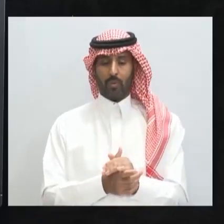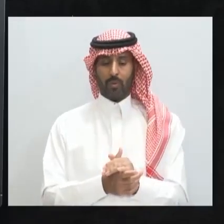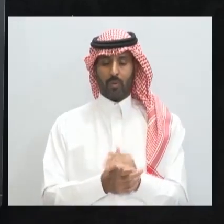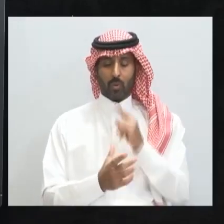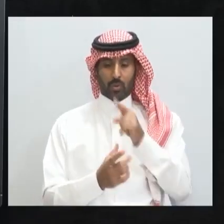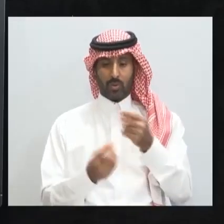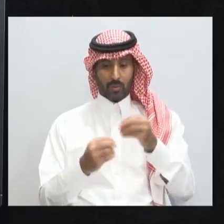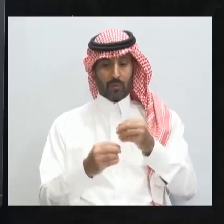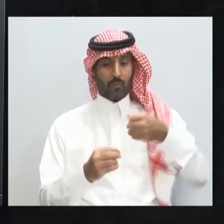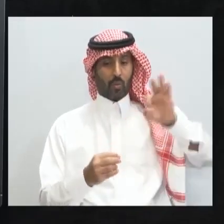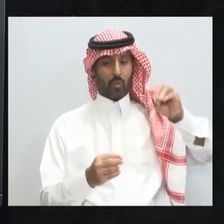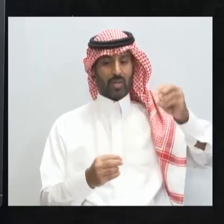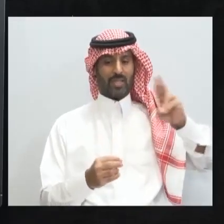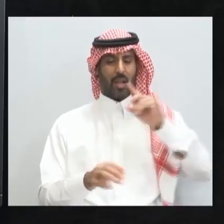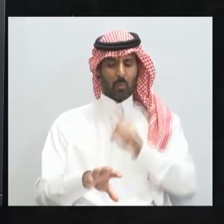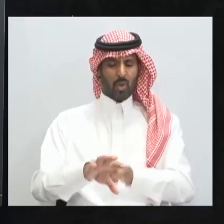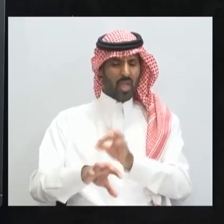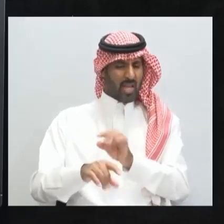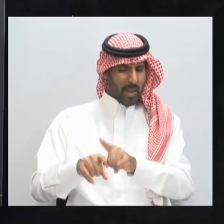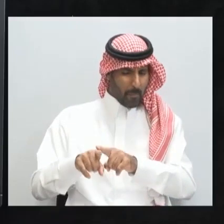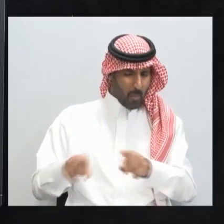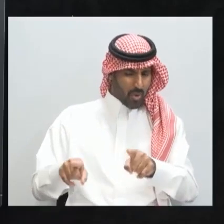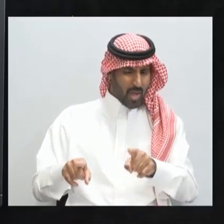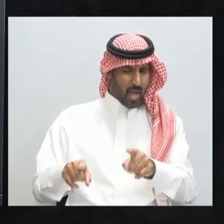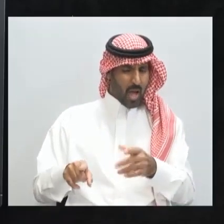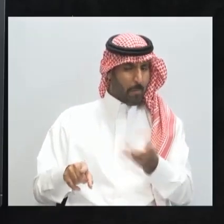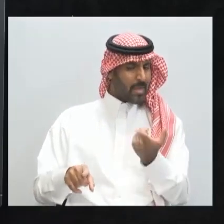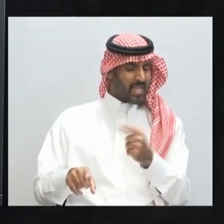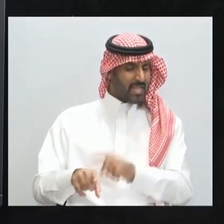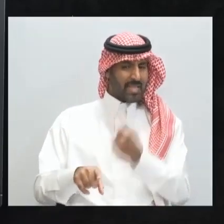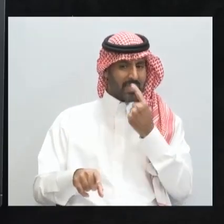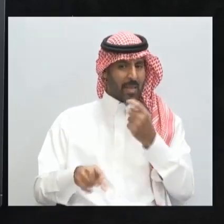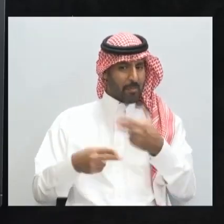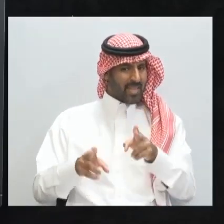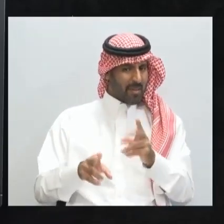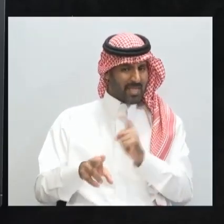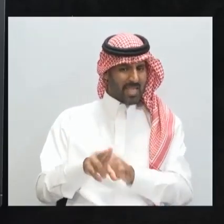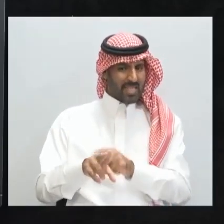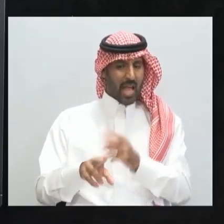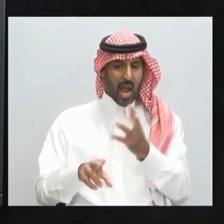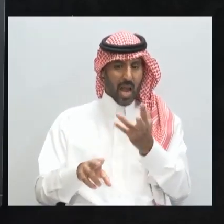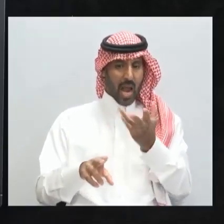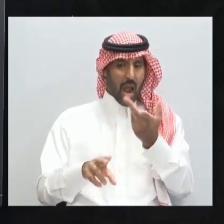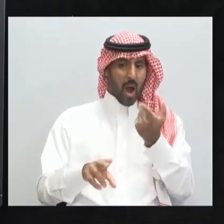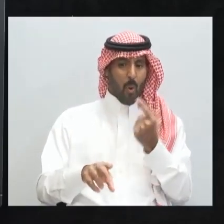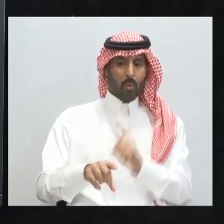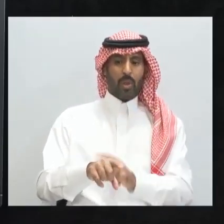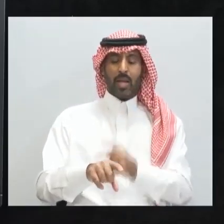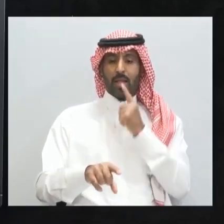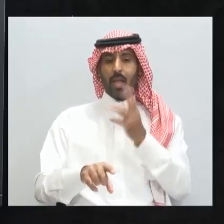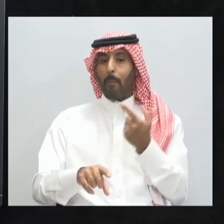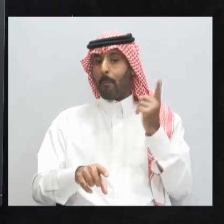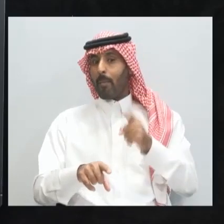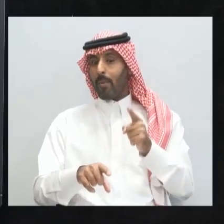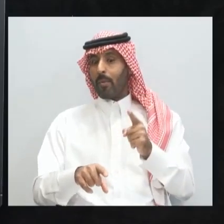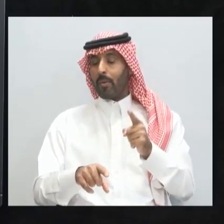We also used for and since. Now just to remember that for is with a counted or a number of time, and